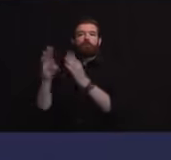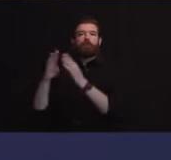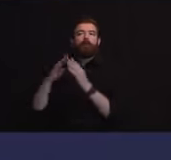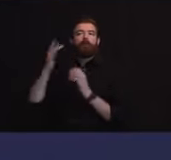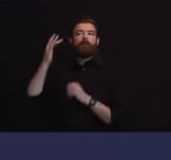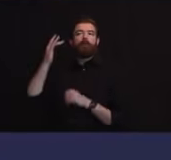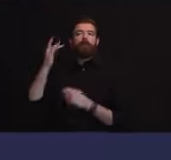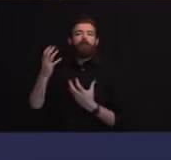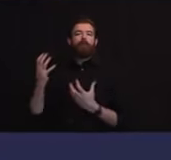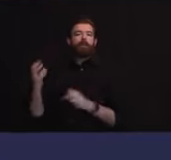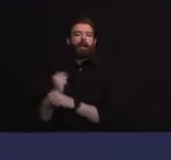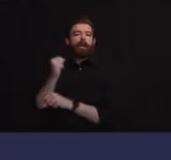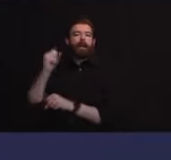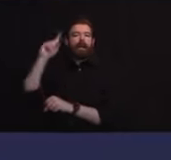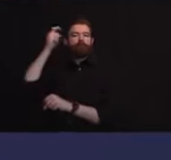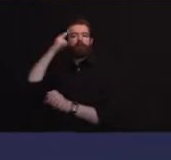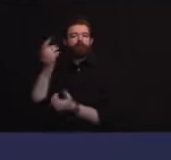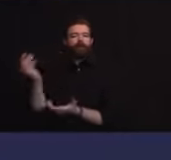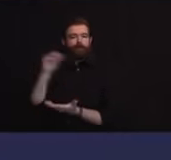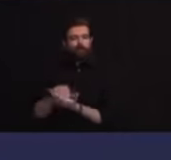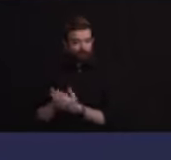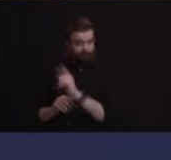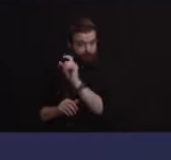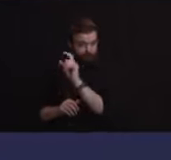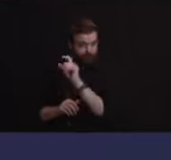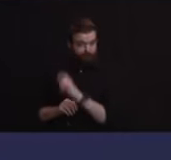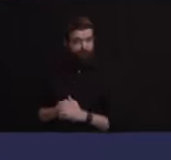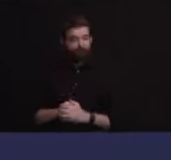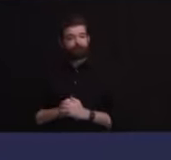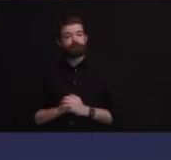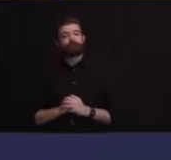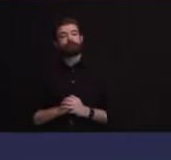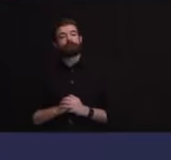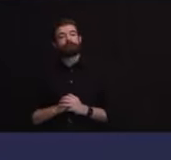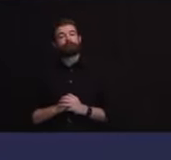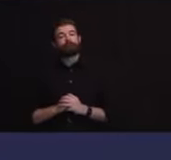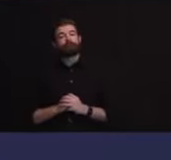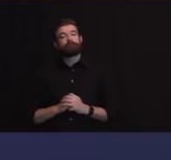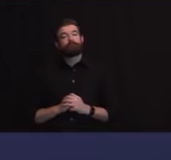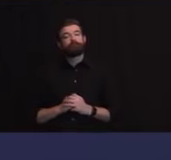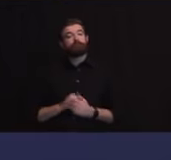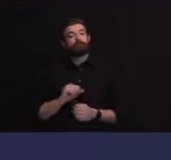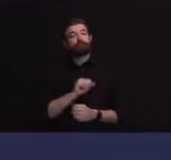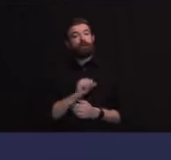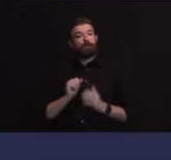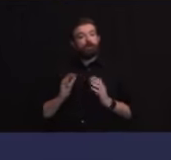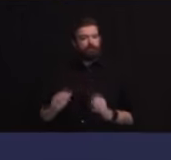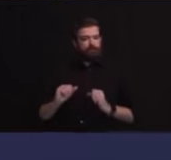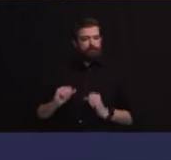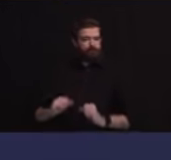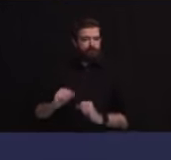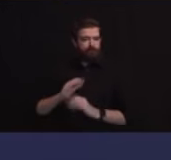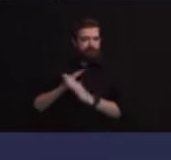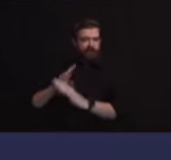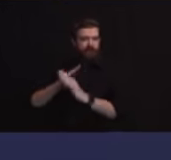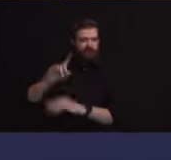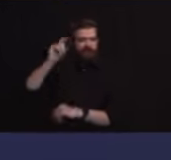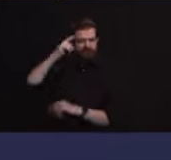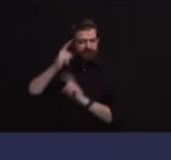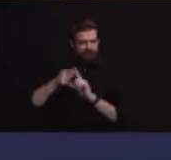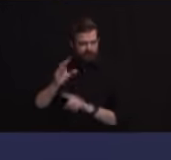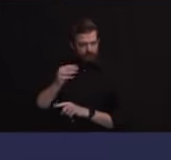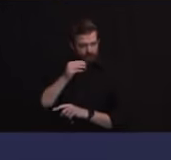that allows senators to indefinitely block gubernatorial nominees from their home county, should be done away with. Do you agree with